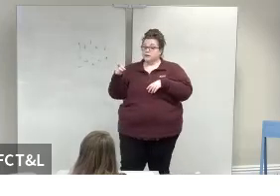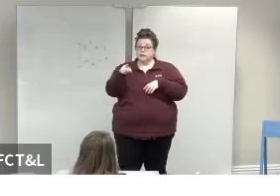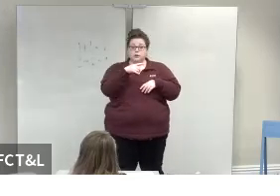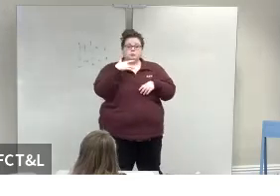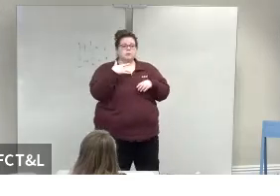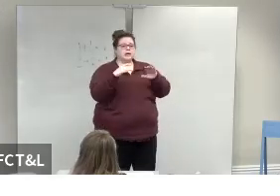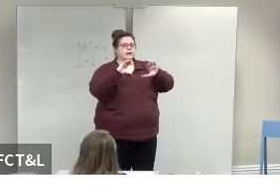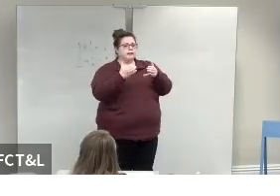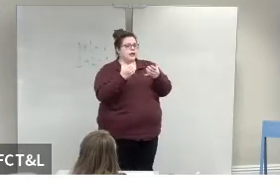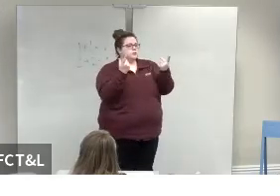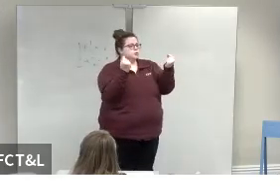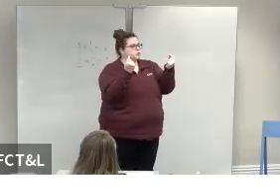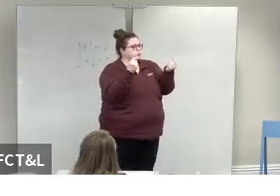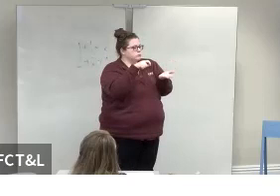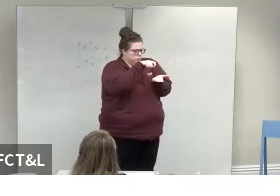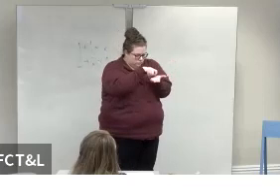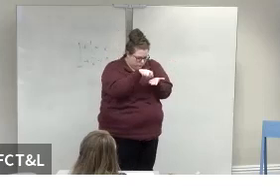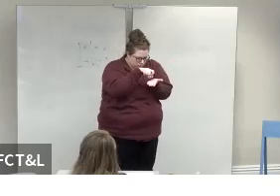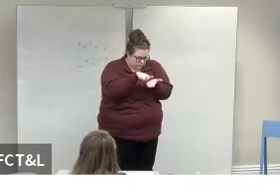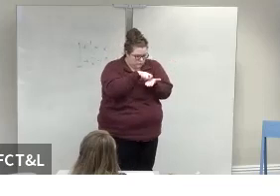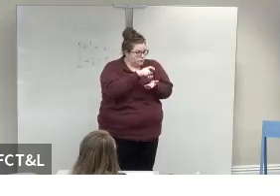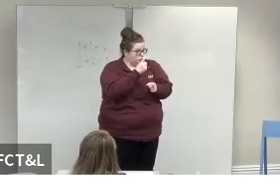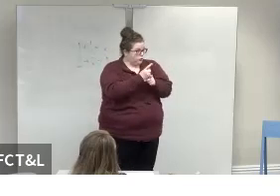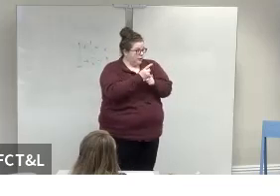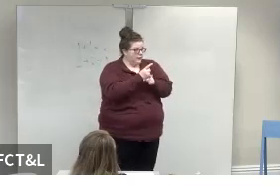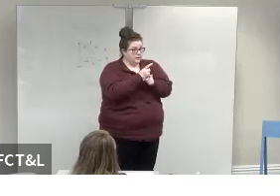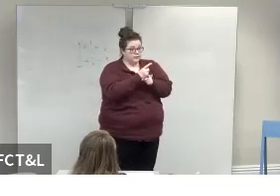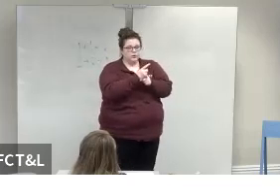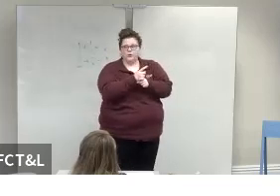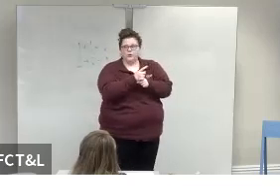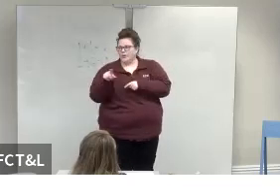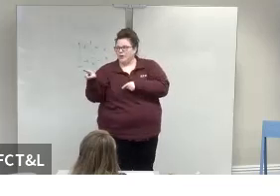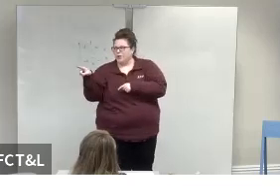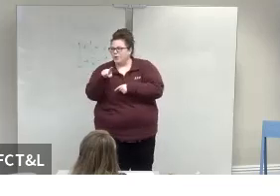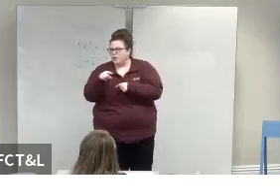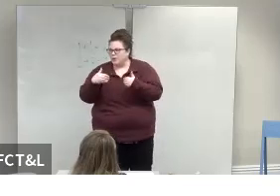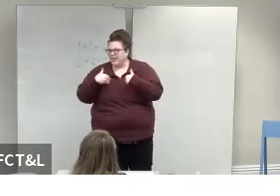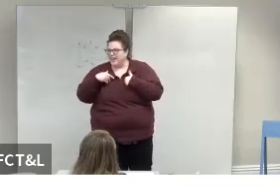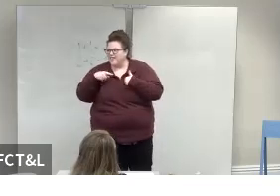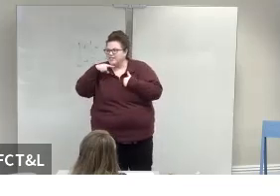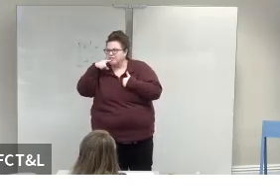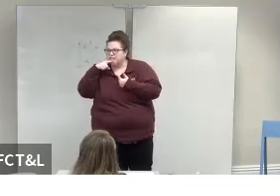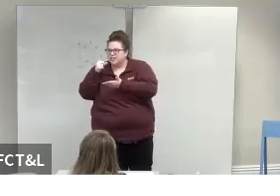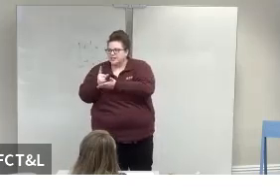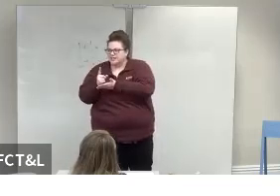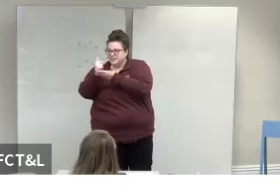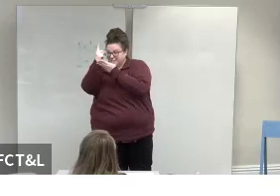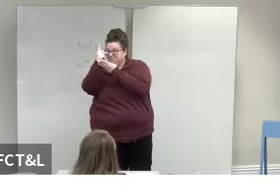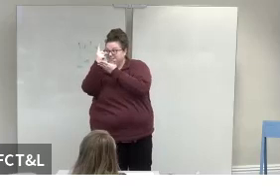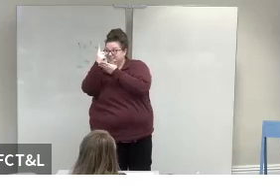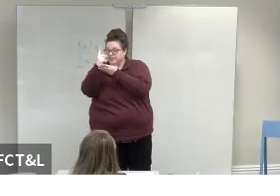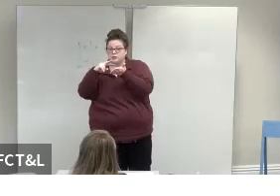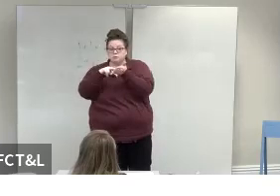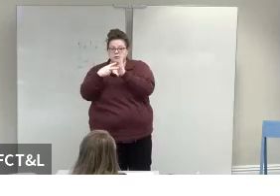they miss information that's important. Okay, so another one, you're in class, you're taking notes, right? So the student has to look